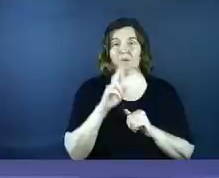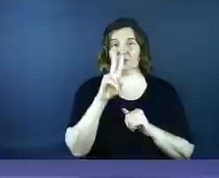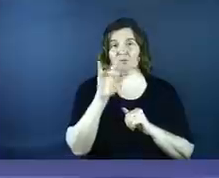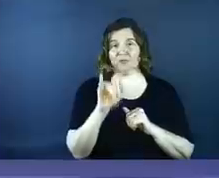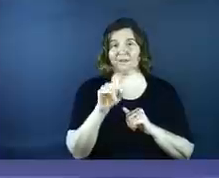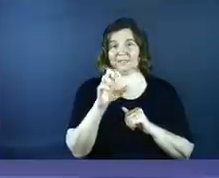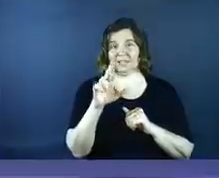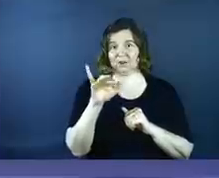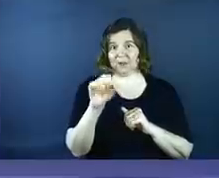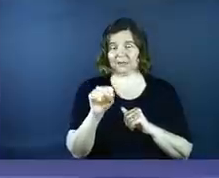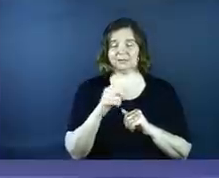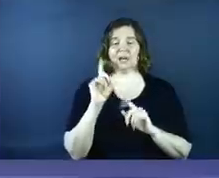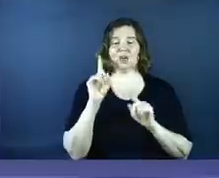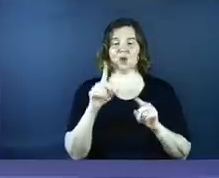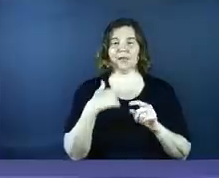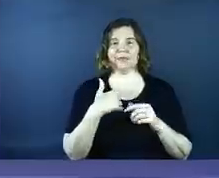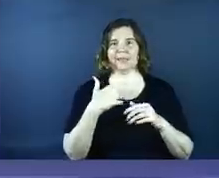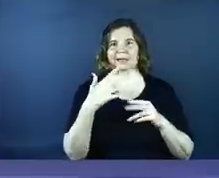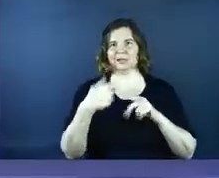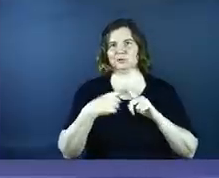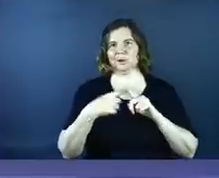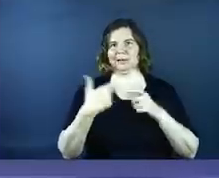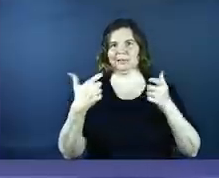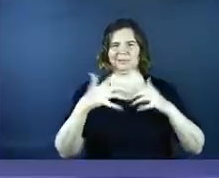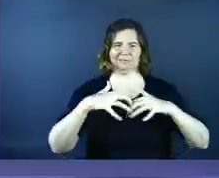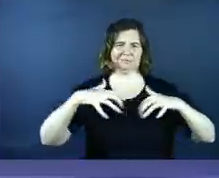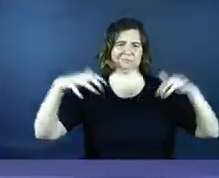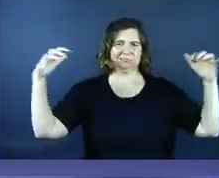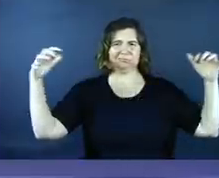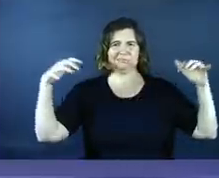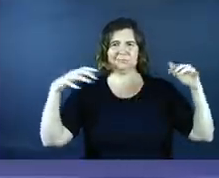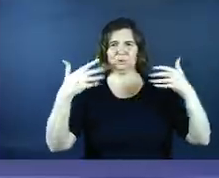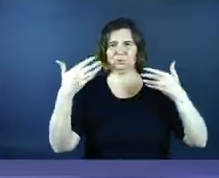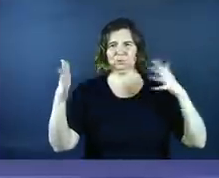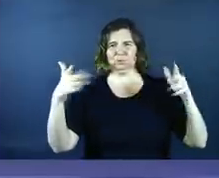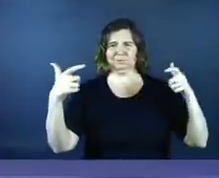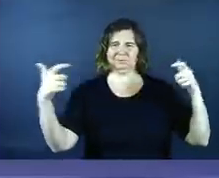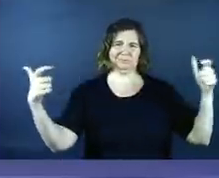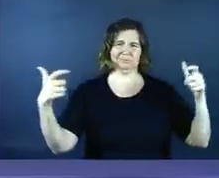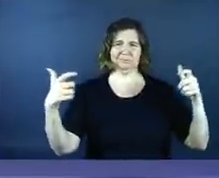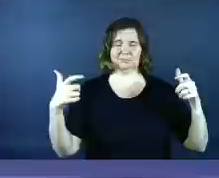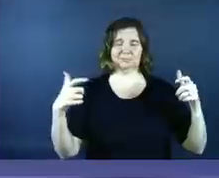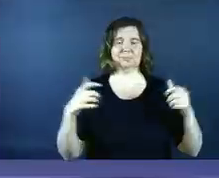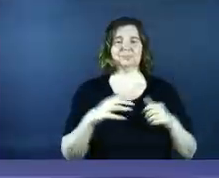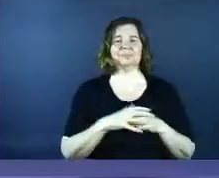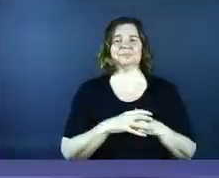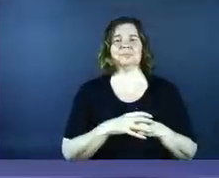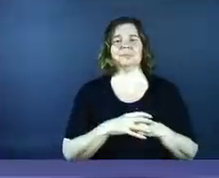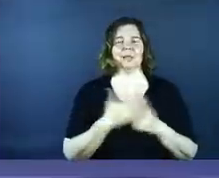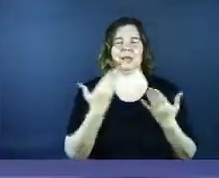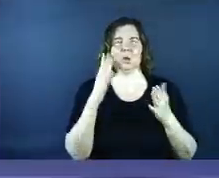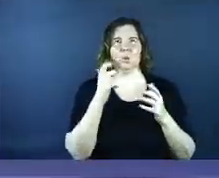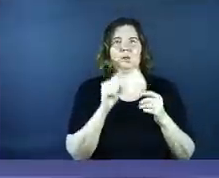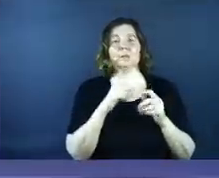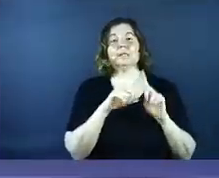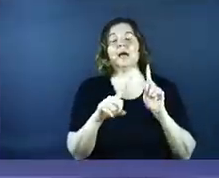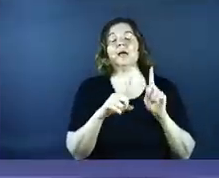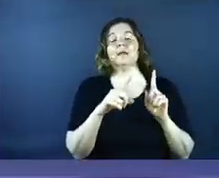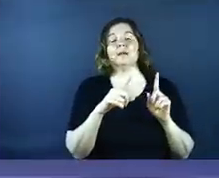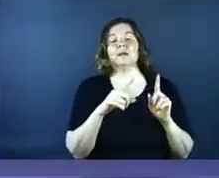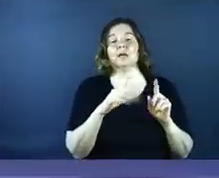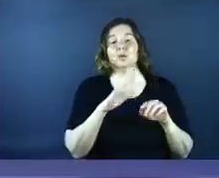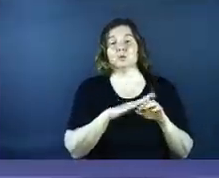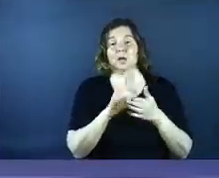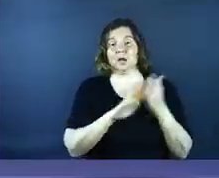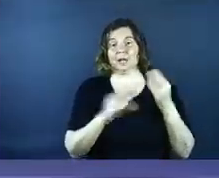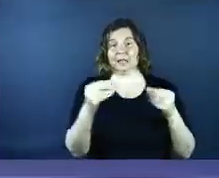Zacharias, and he had gone and they had rented out this kind of arena, big banquet room or whatever. I don't know what it was. And it was on